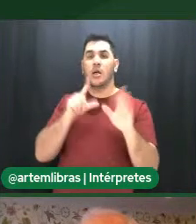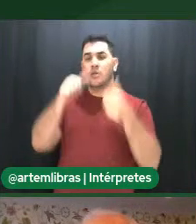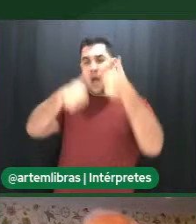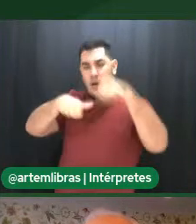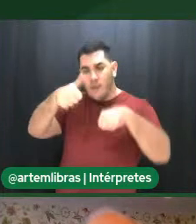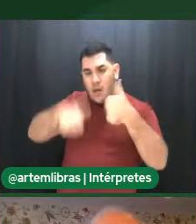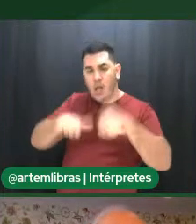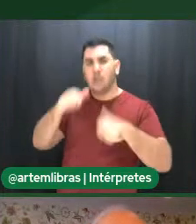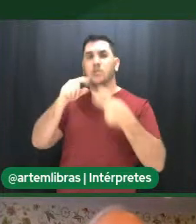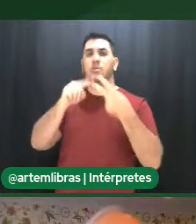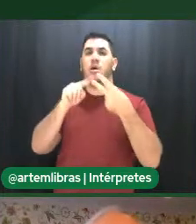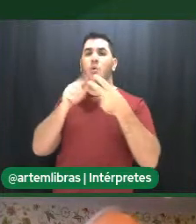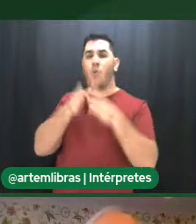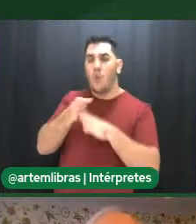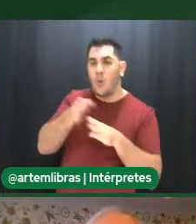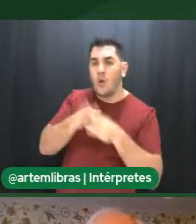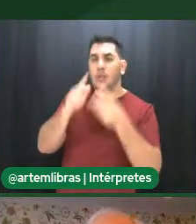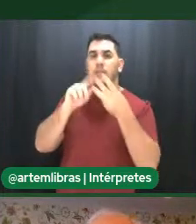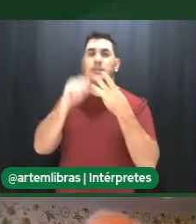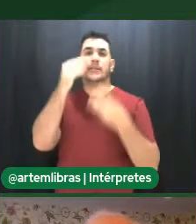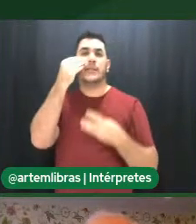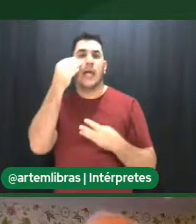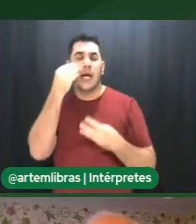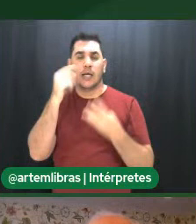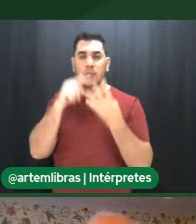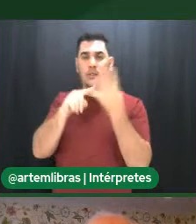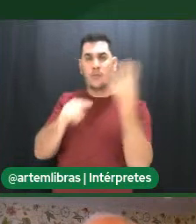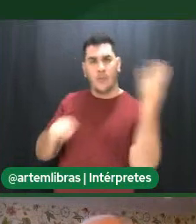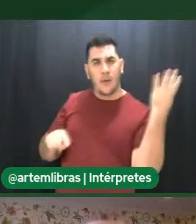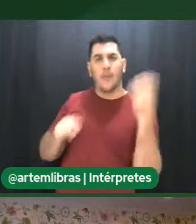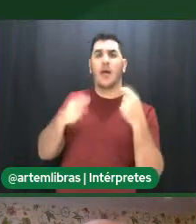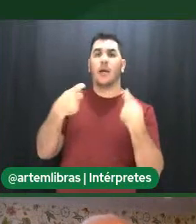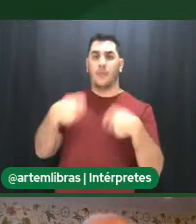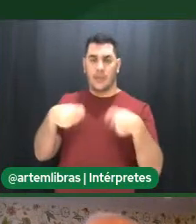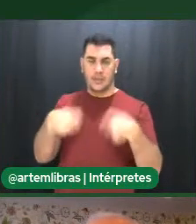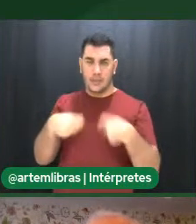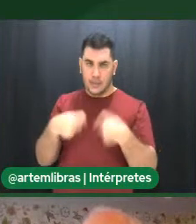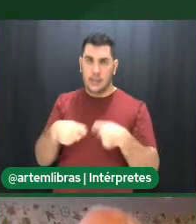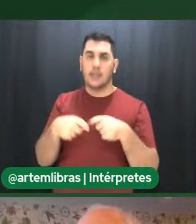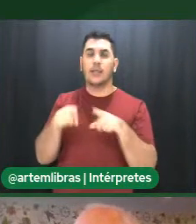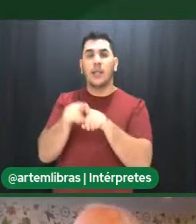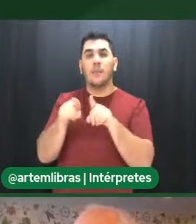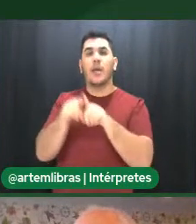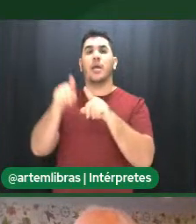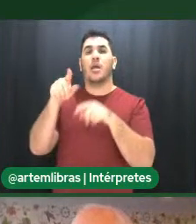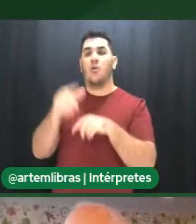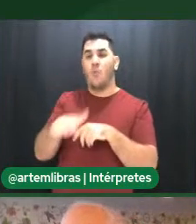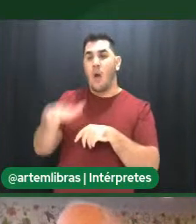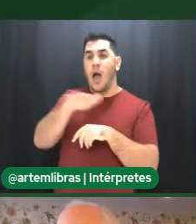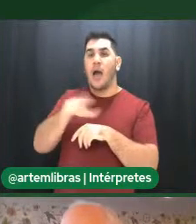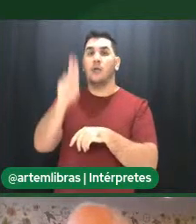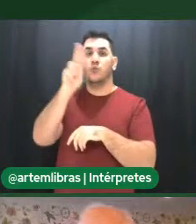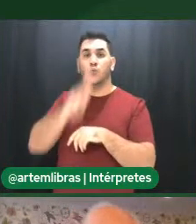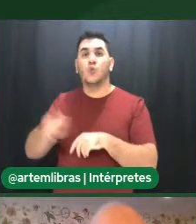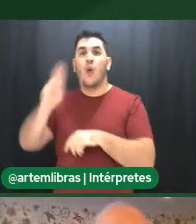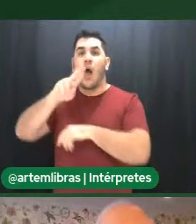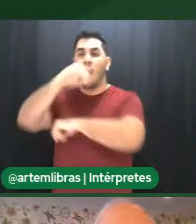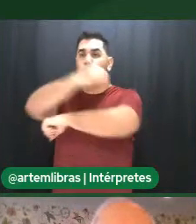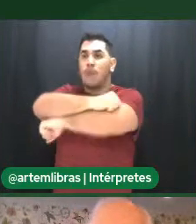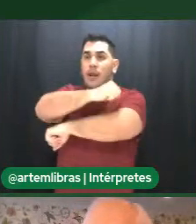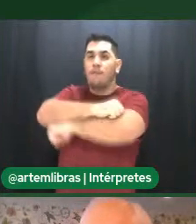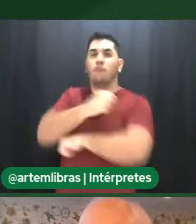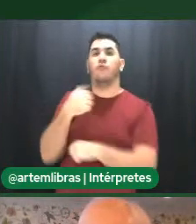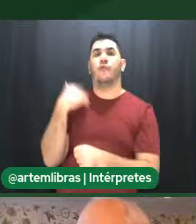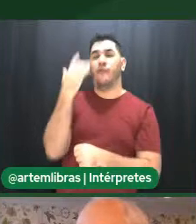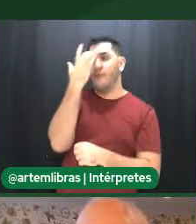across teams and a safety culture that's demonstrated by leadership commitment,